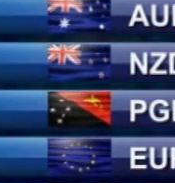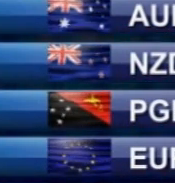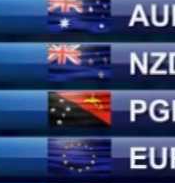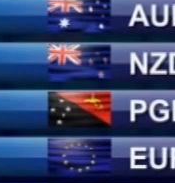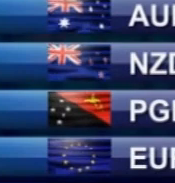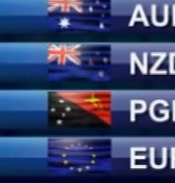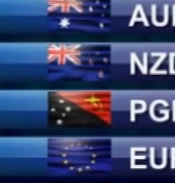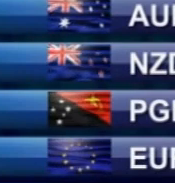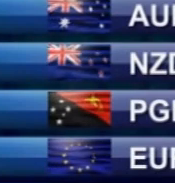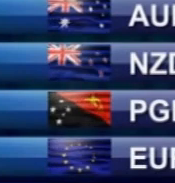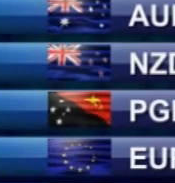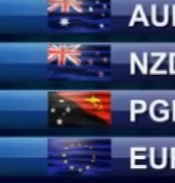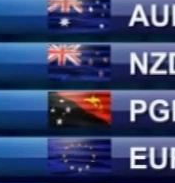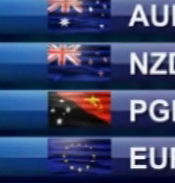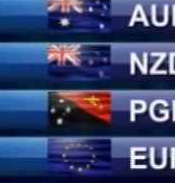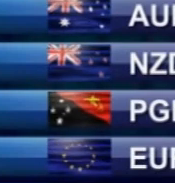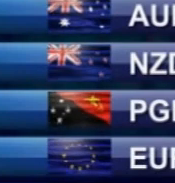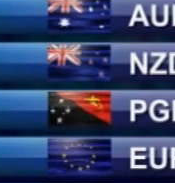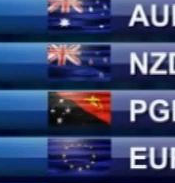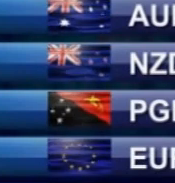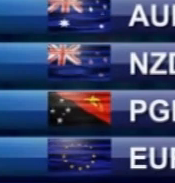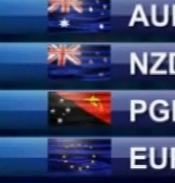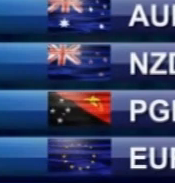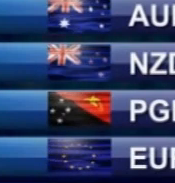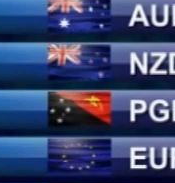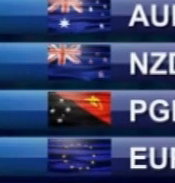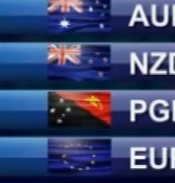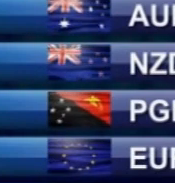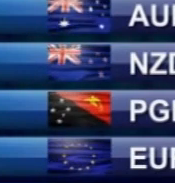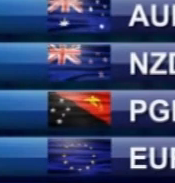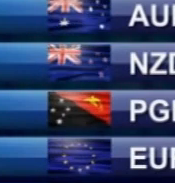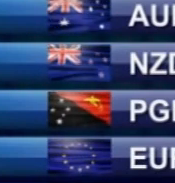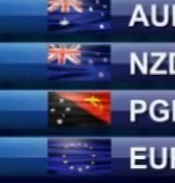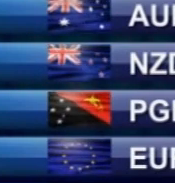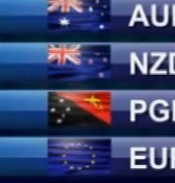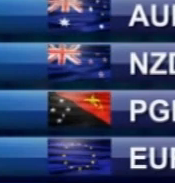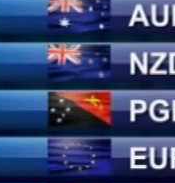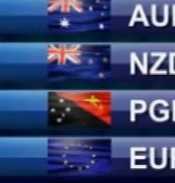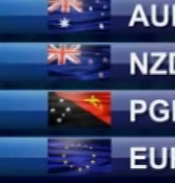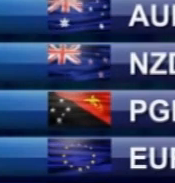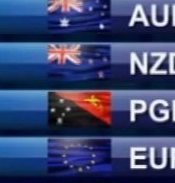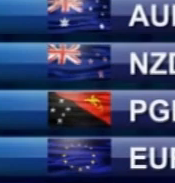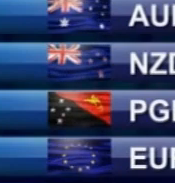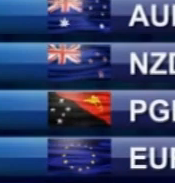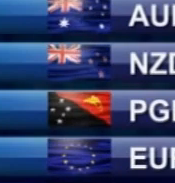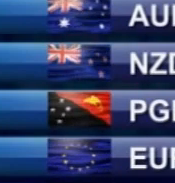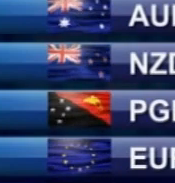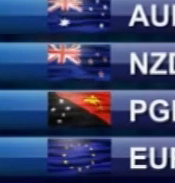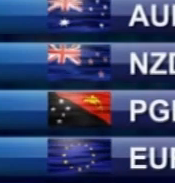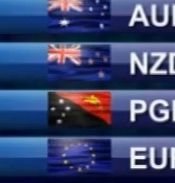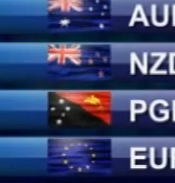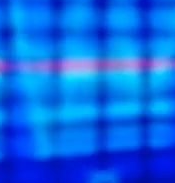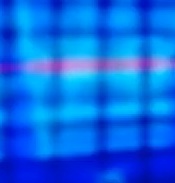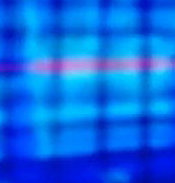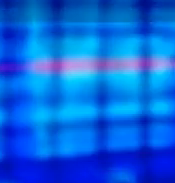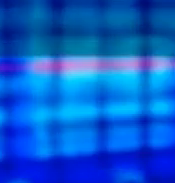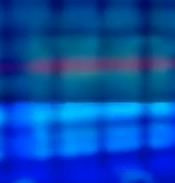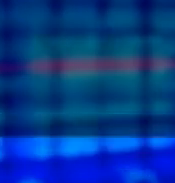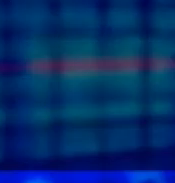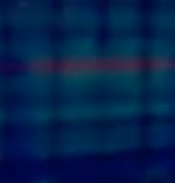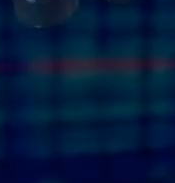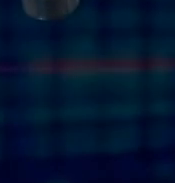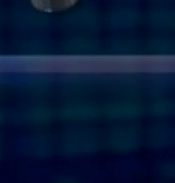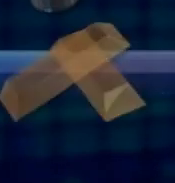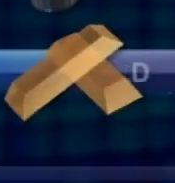the PNG Kina and the euro, but lost some ground against the US dollar, the Chinese yuan, and the Japanese yen. Looking at the commodities,